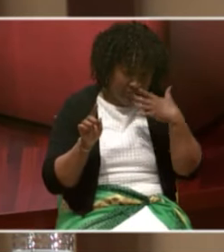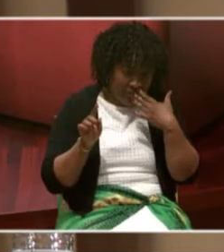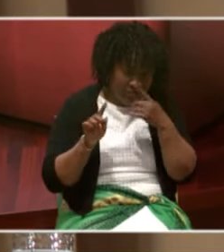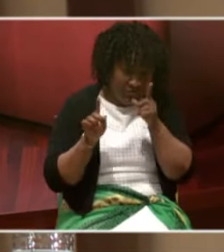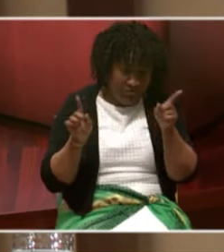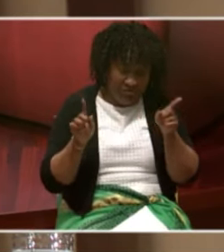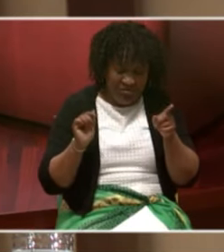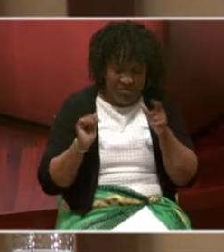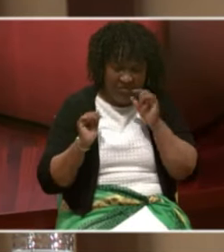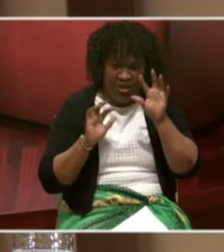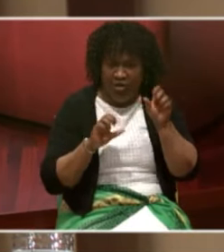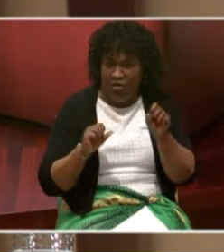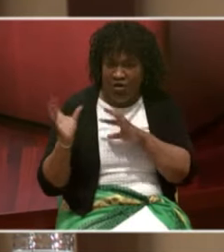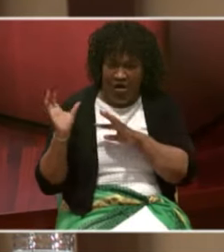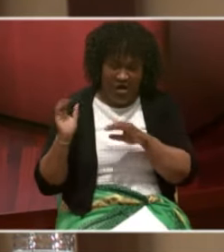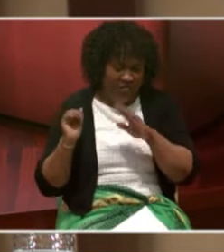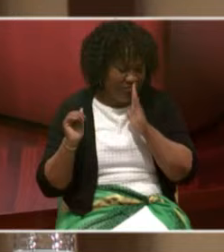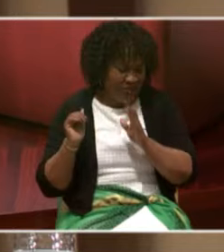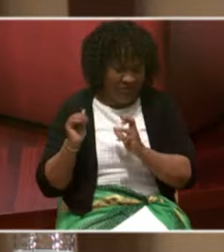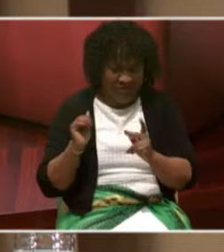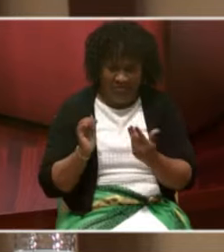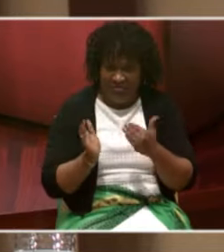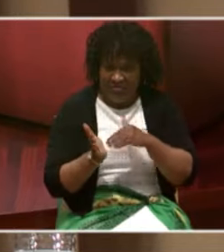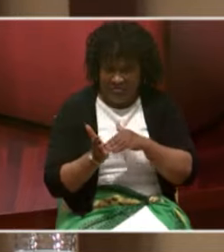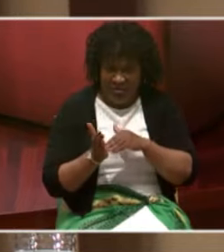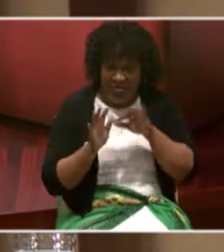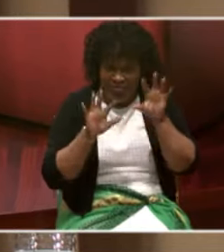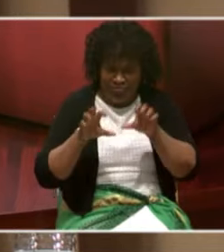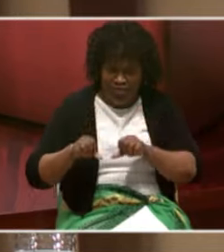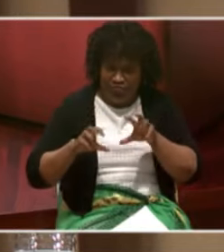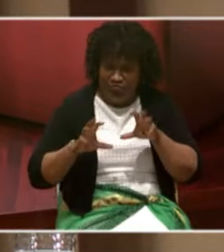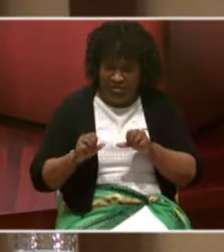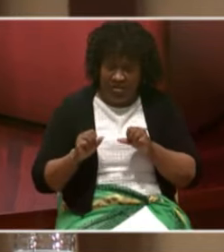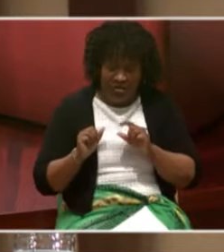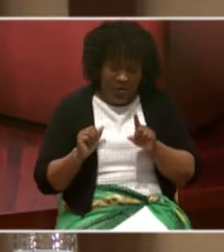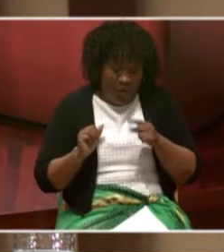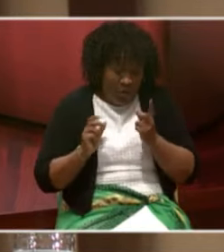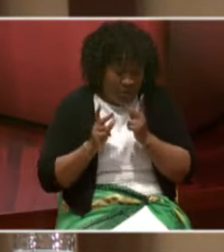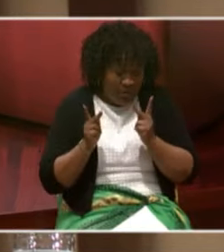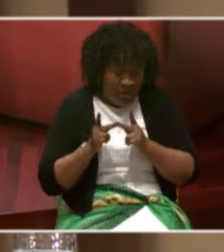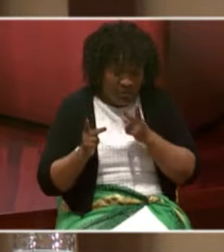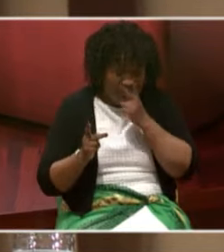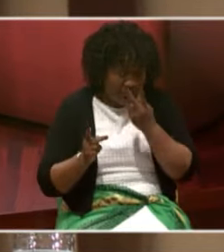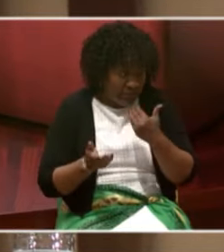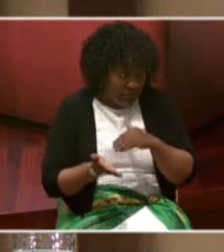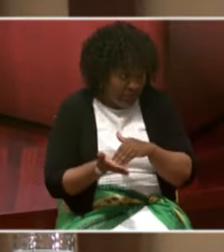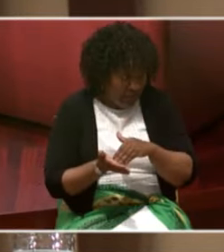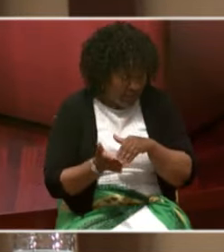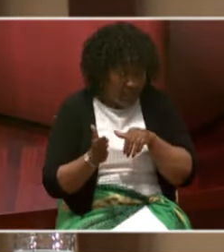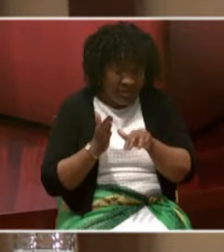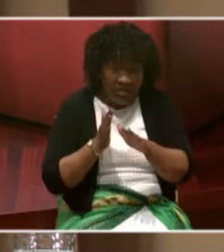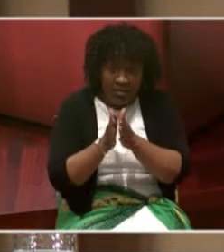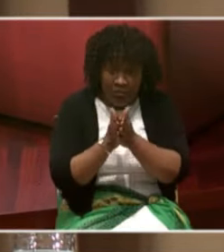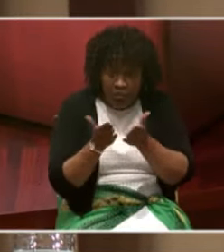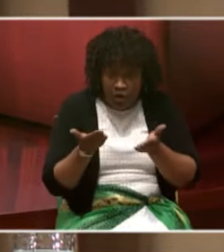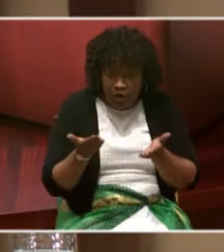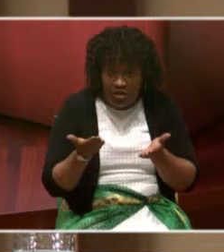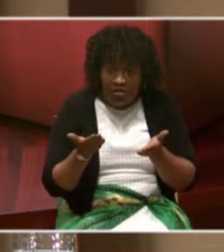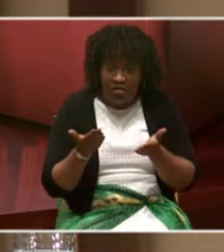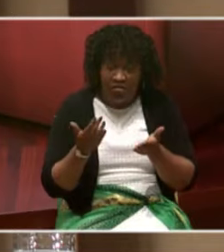little children. And it doesn't matter whether we're black or white,